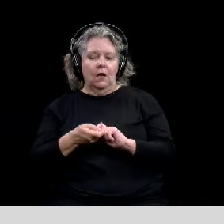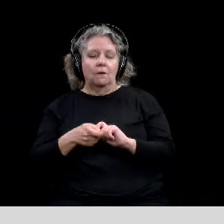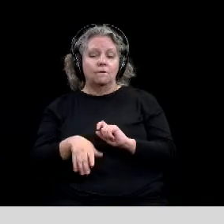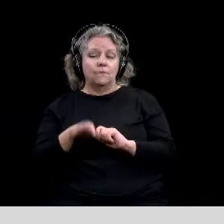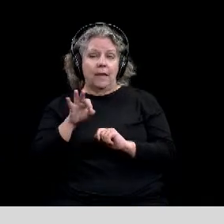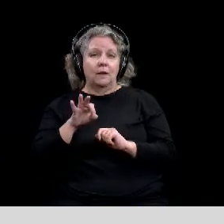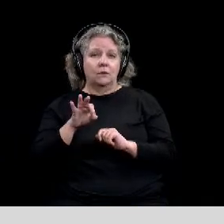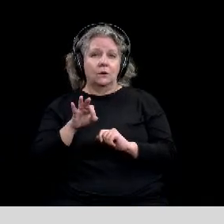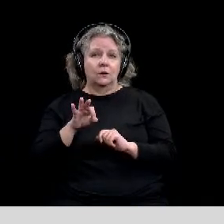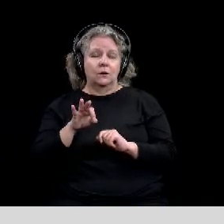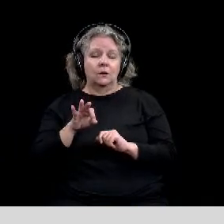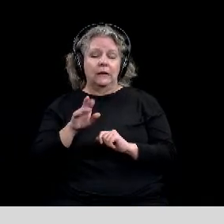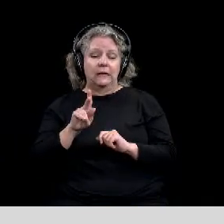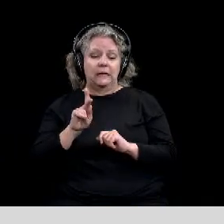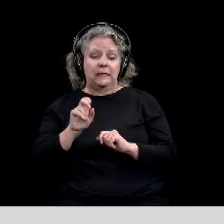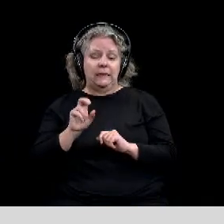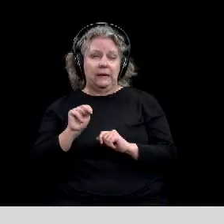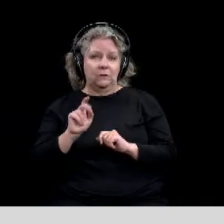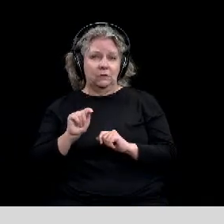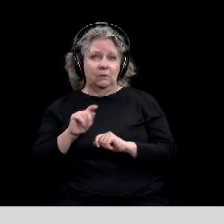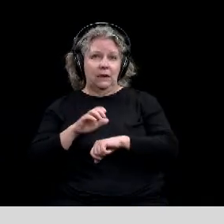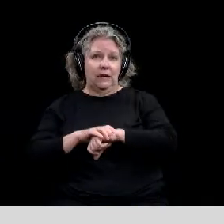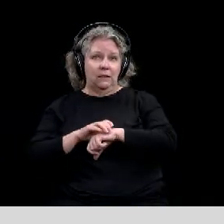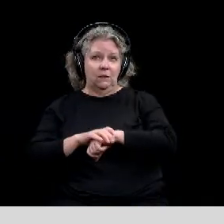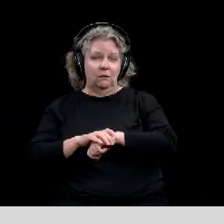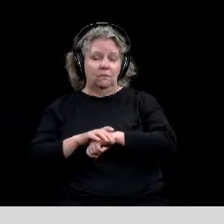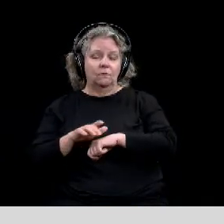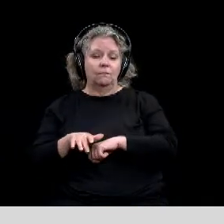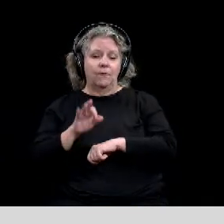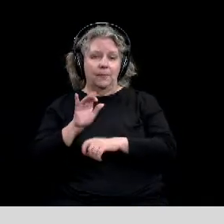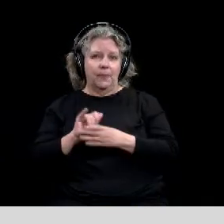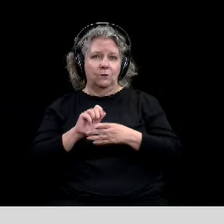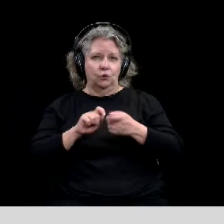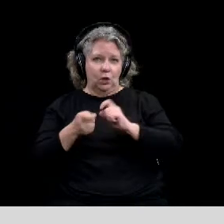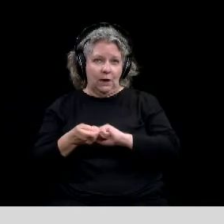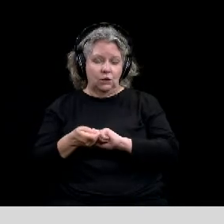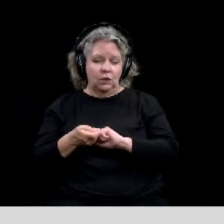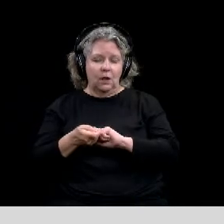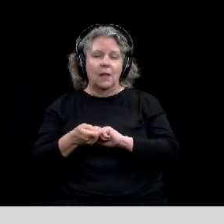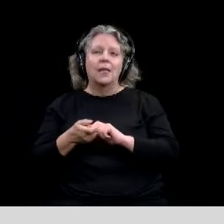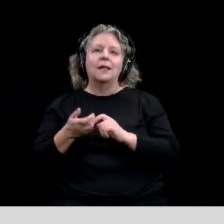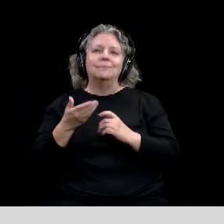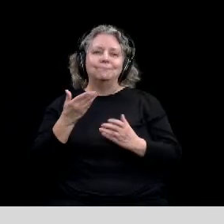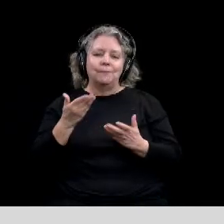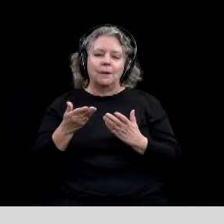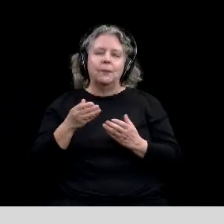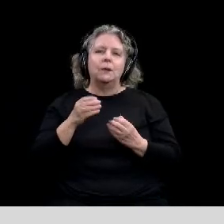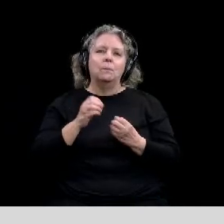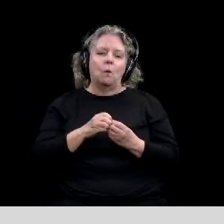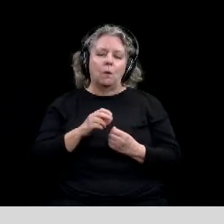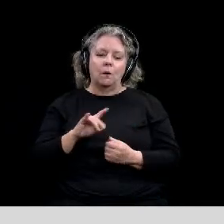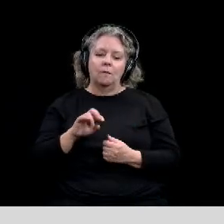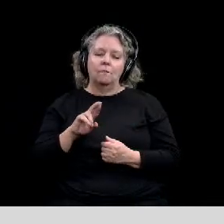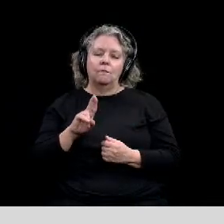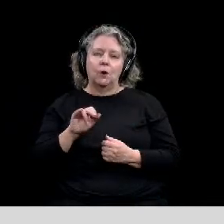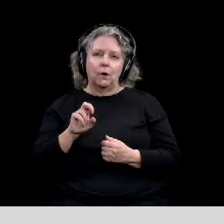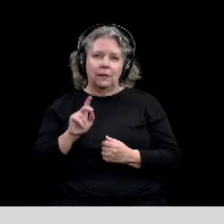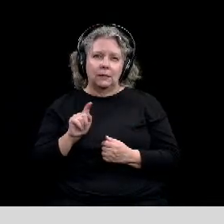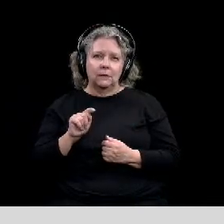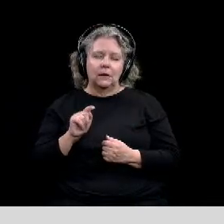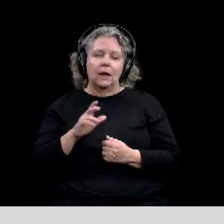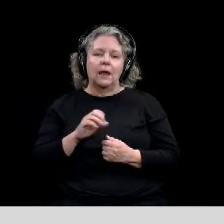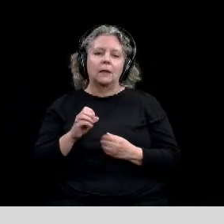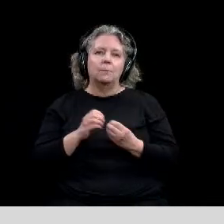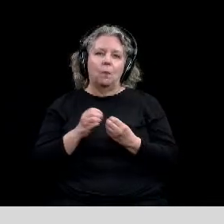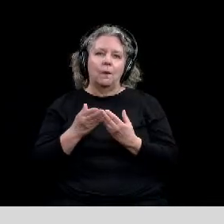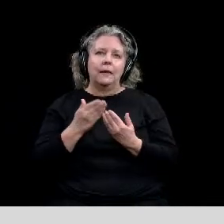more transmissible. Yesterday, the British Medical Journal reported in a brief that the United